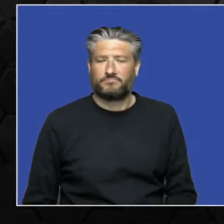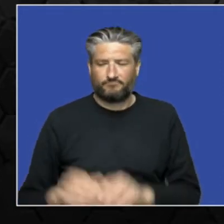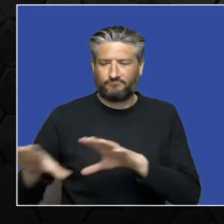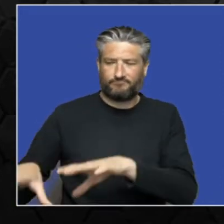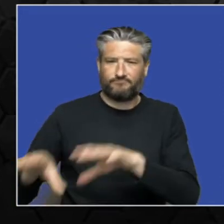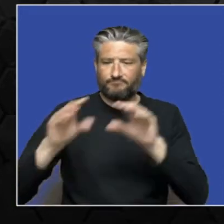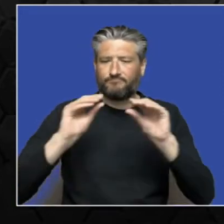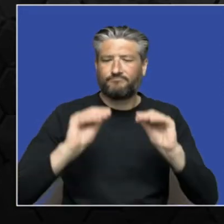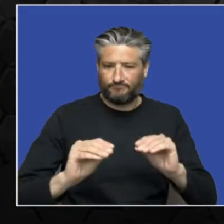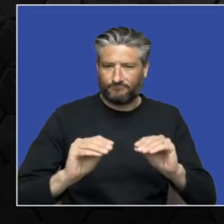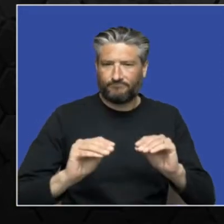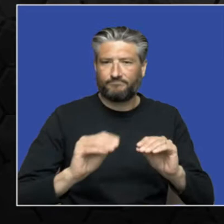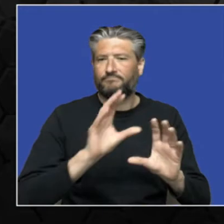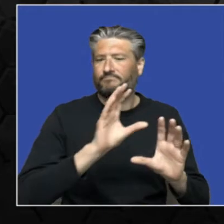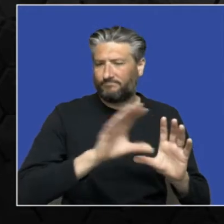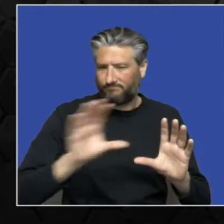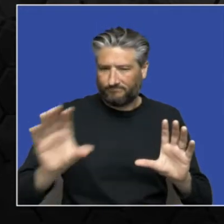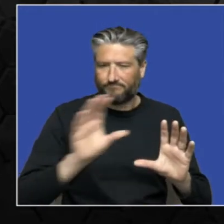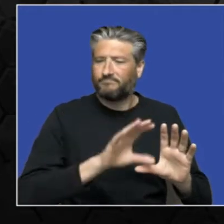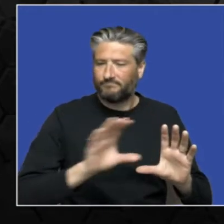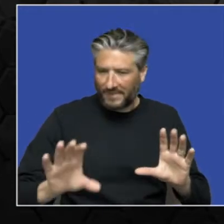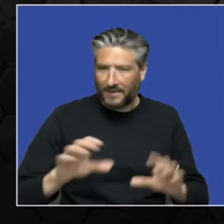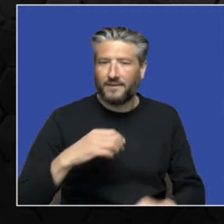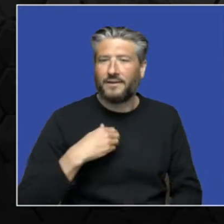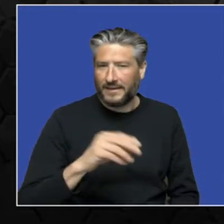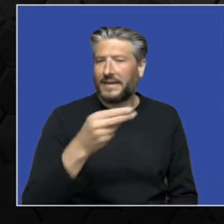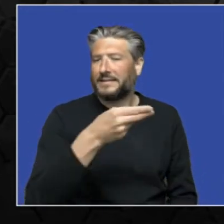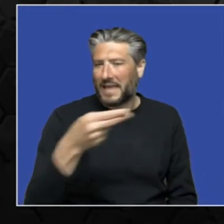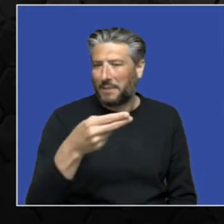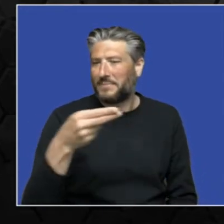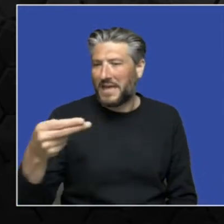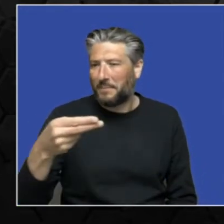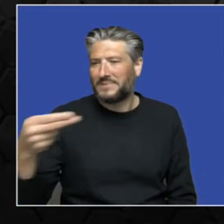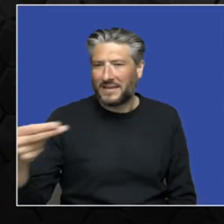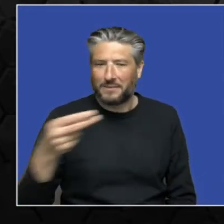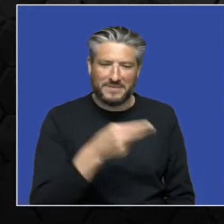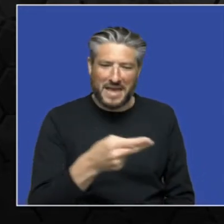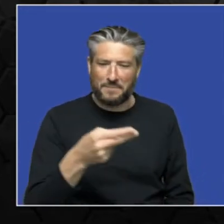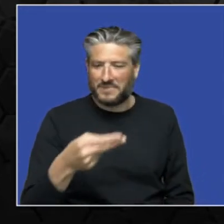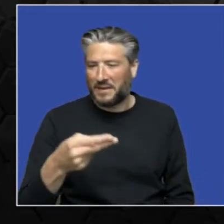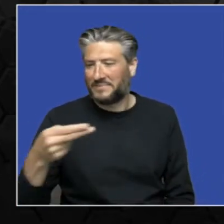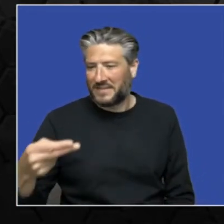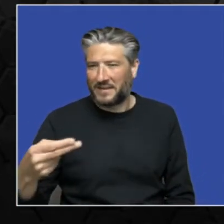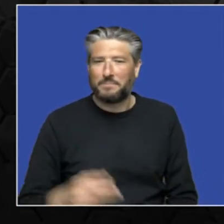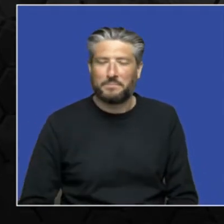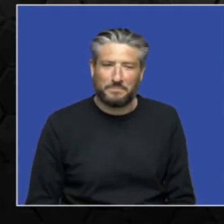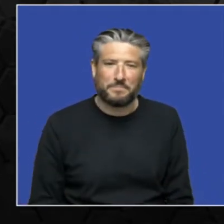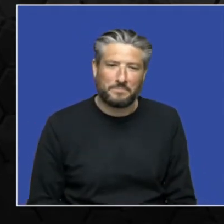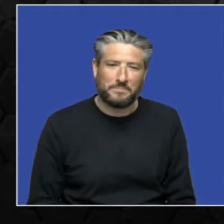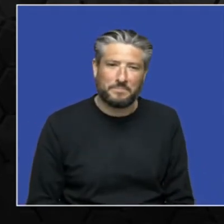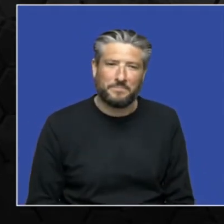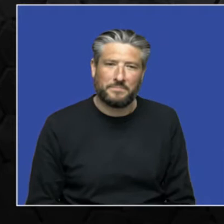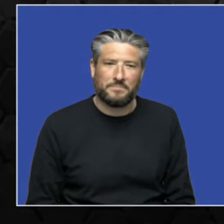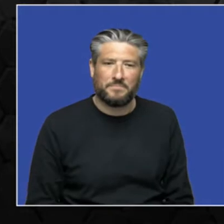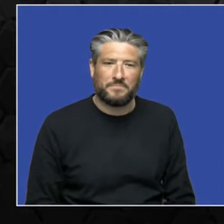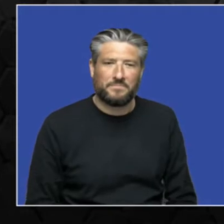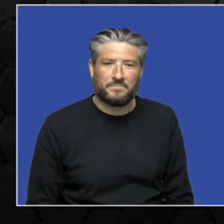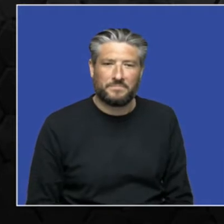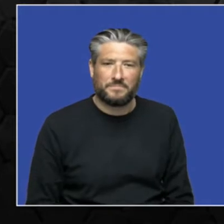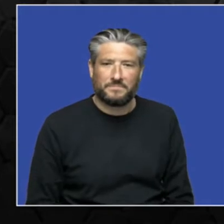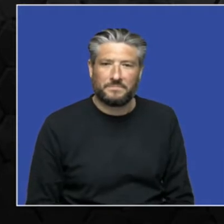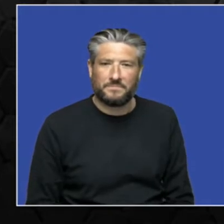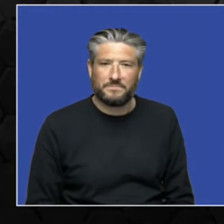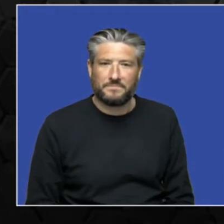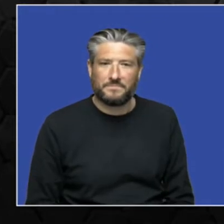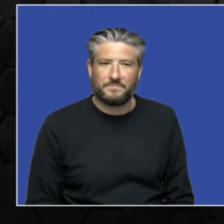And go ahead and give all of them the label we want to associate with this image, which